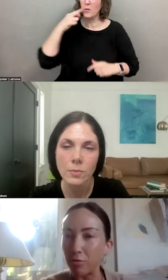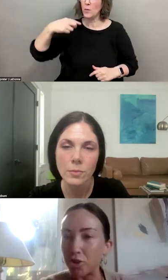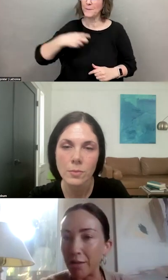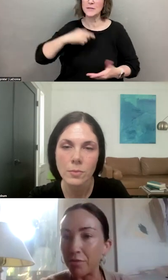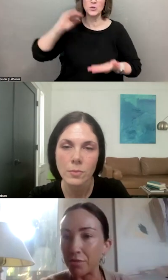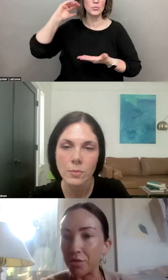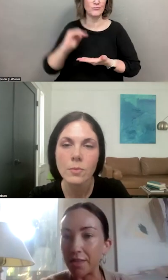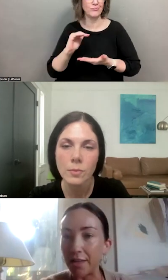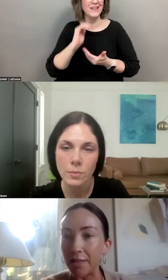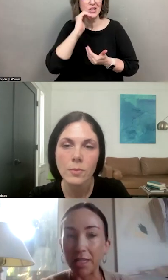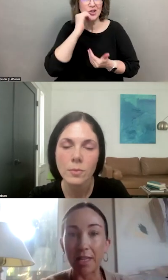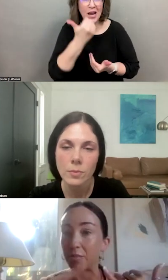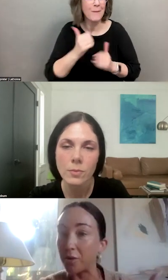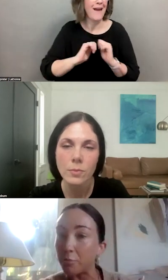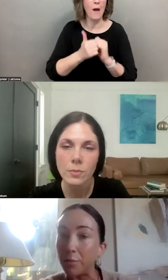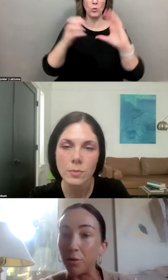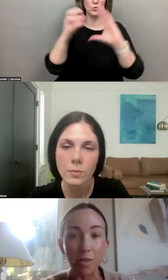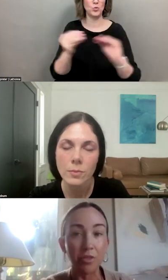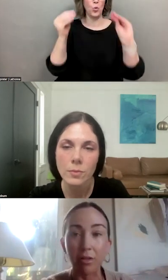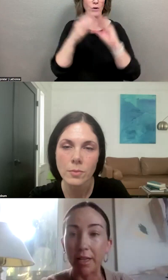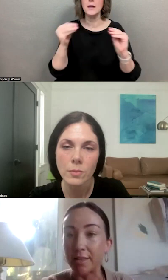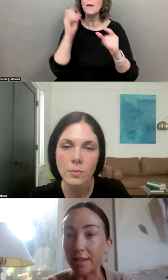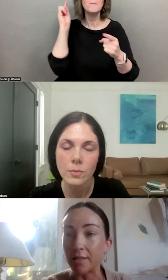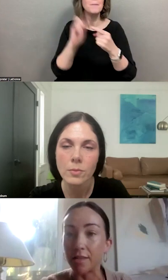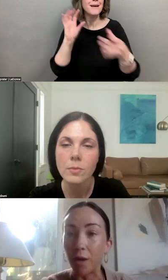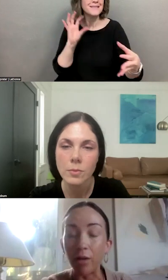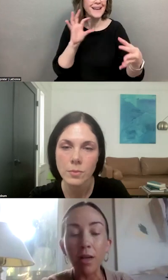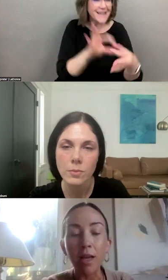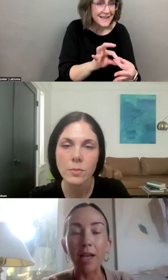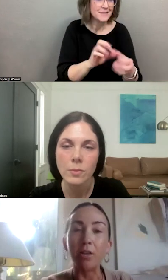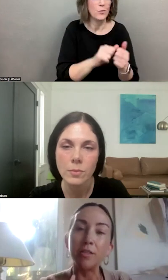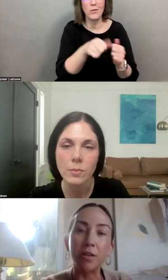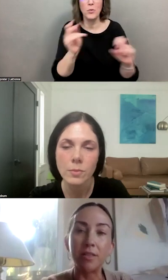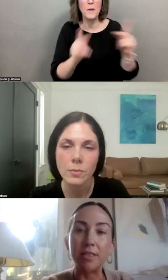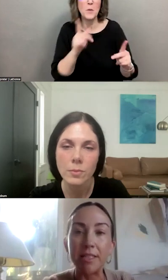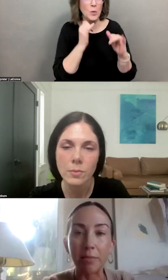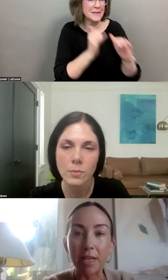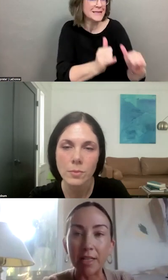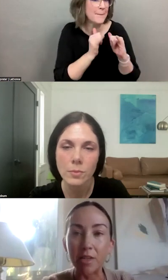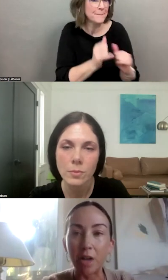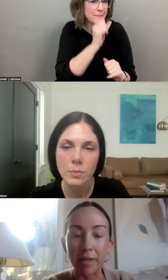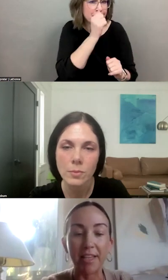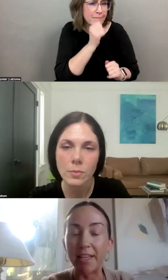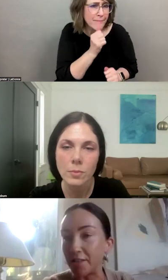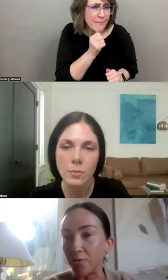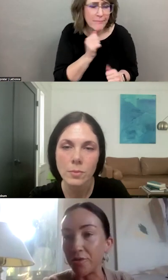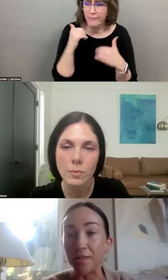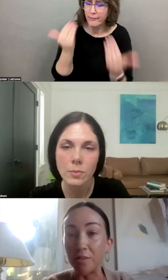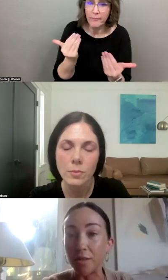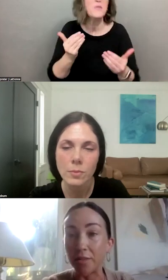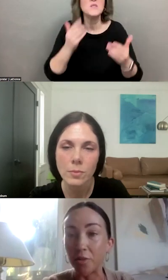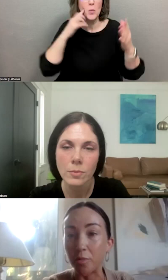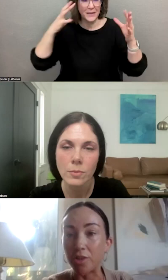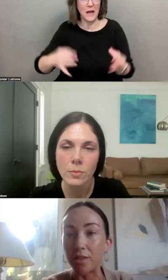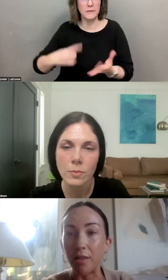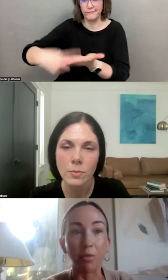my own shame through storytelling, but to connect with other people who were struggling in silence as well, and also start to destigmatize topics like eating disorders and